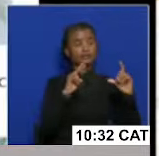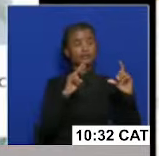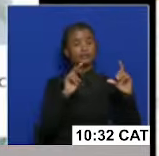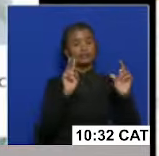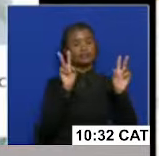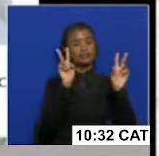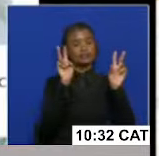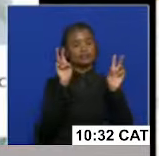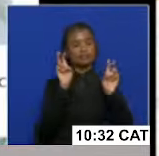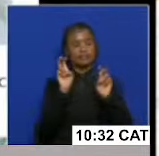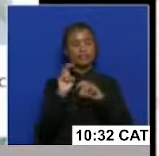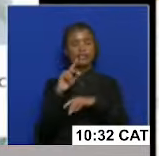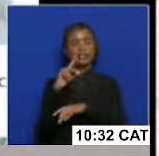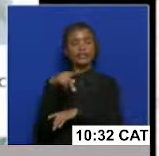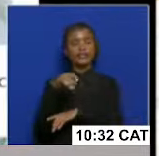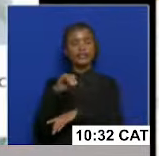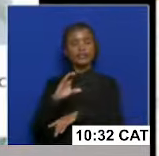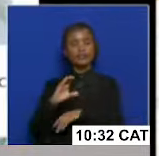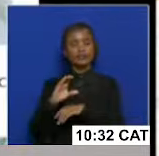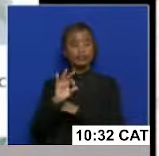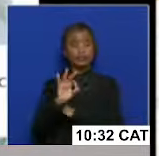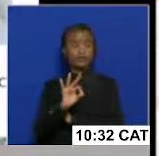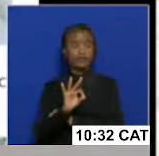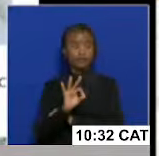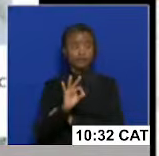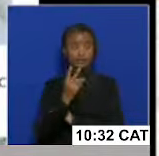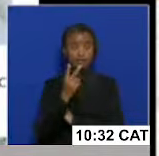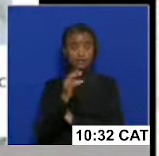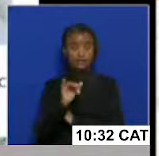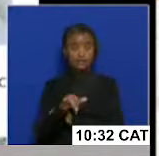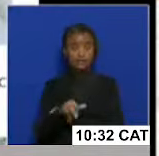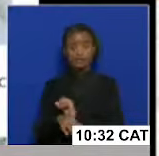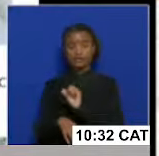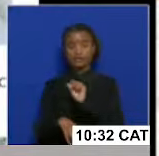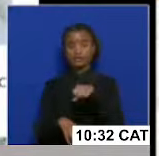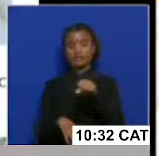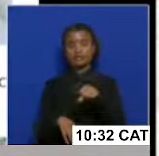that? Yes, I do. And you see it has 2 arrows?